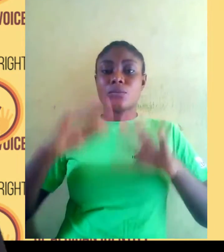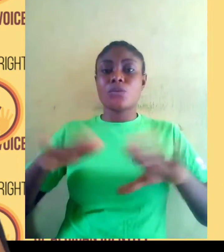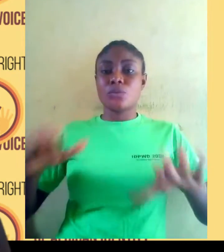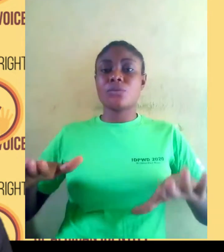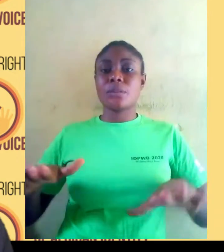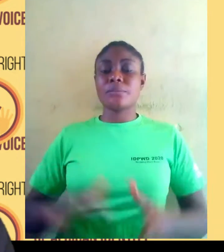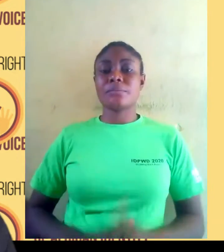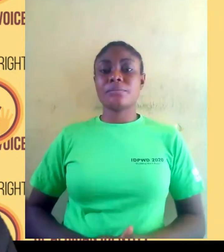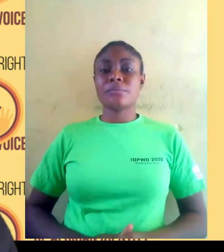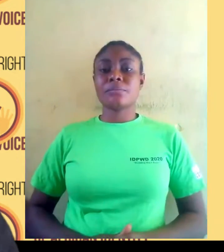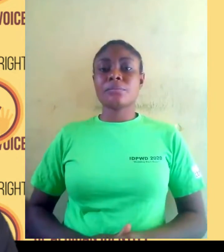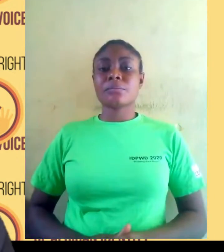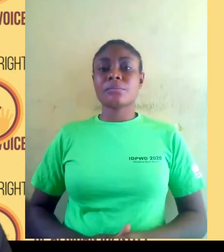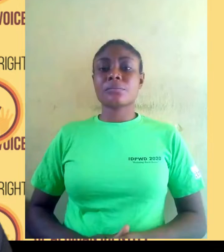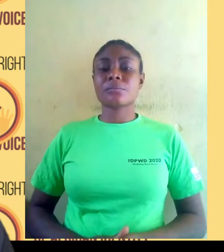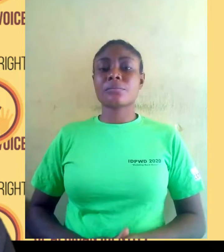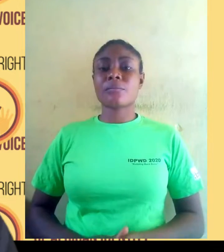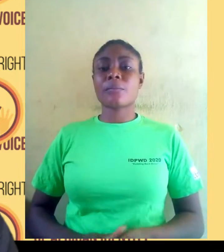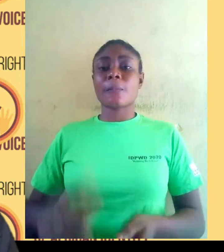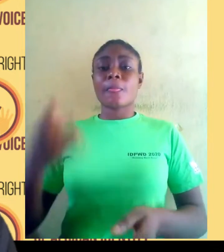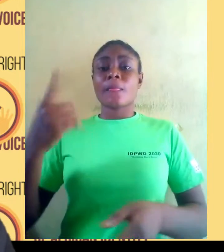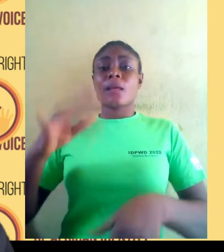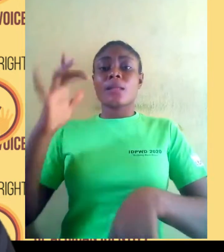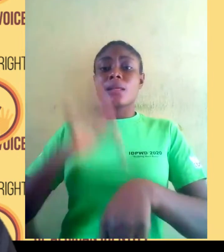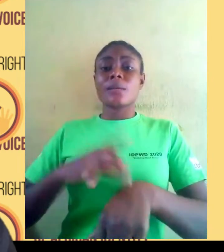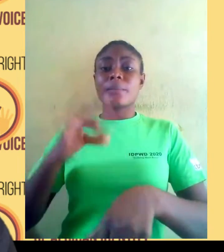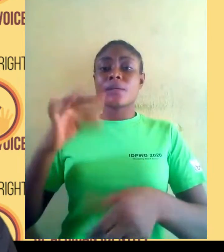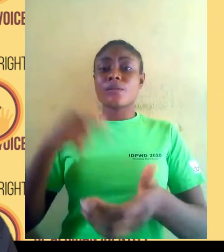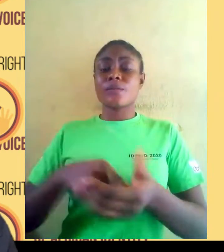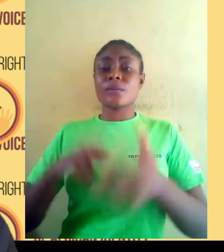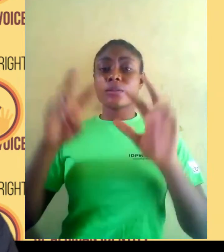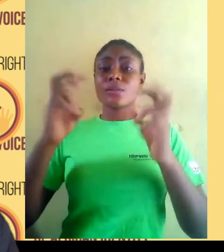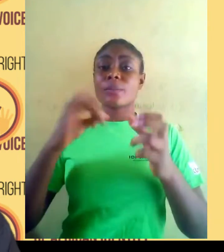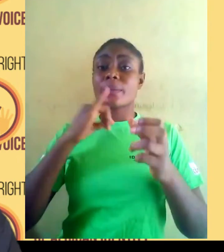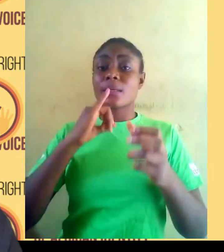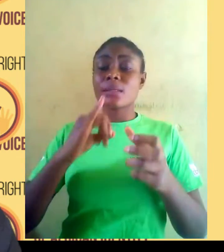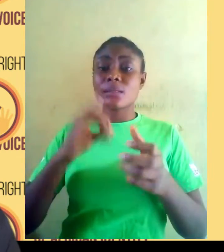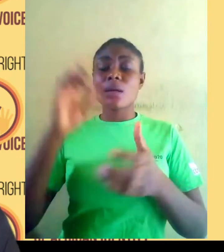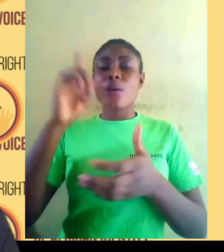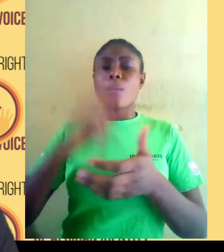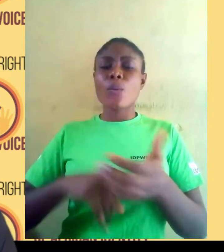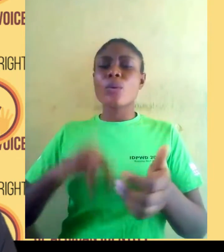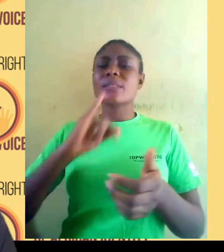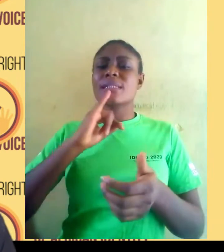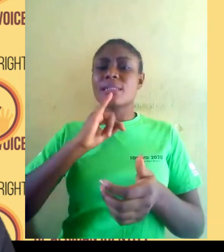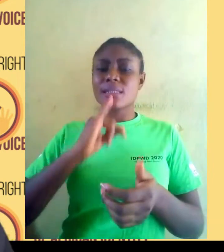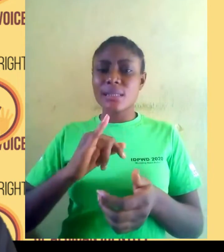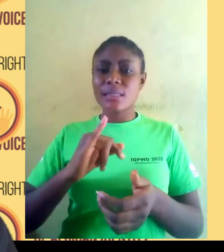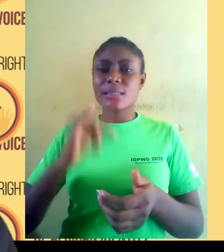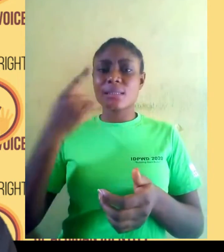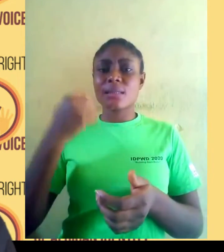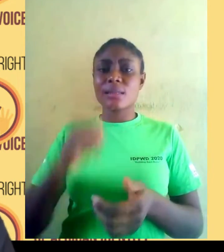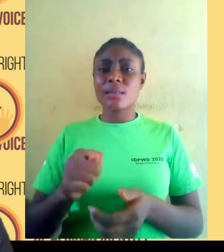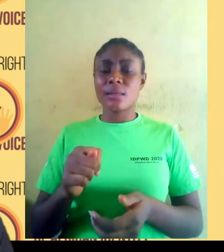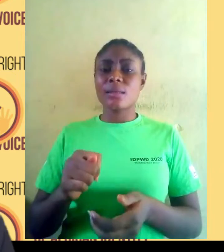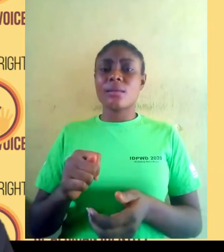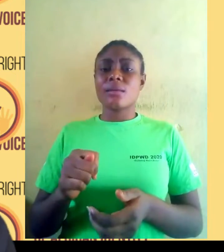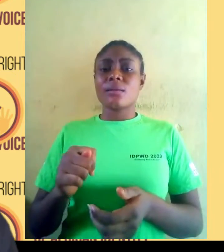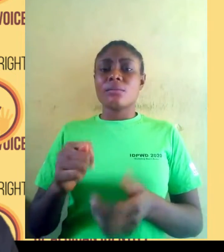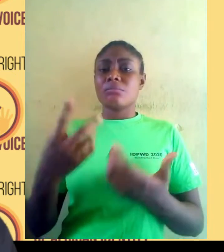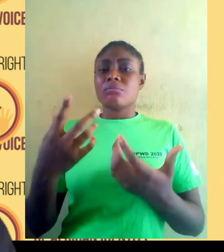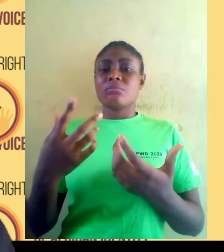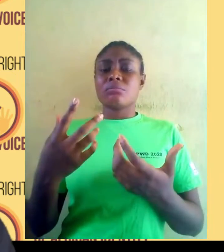And the impact of this topic is, what is the significance of